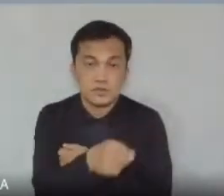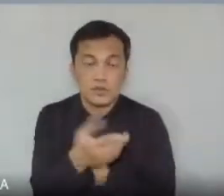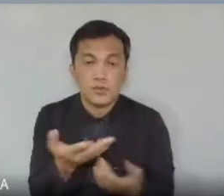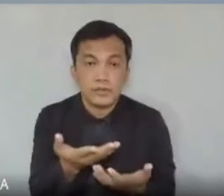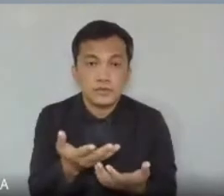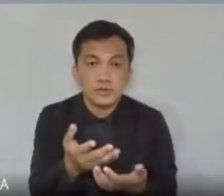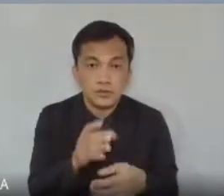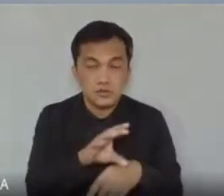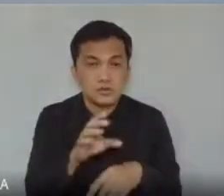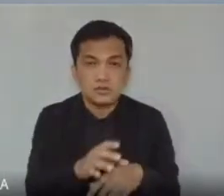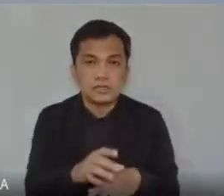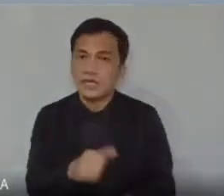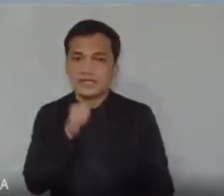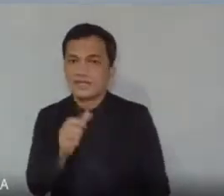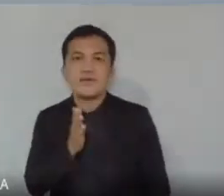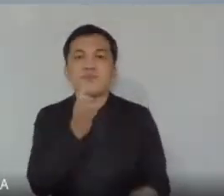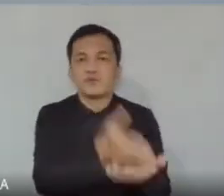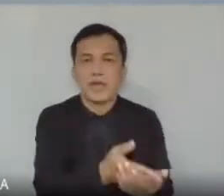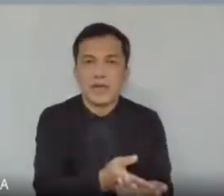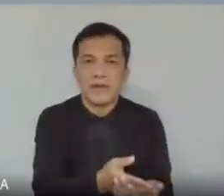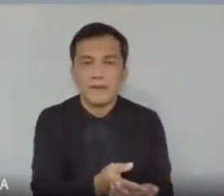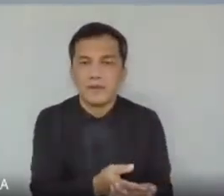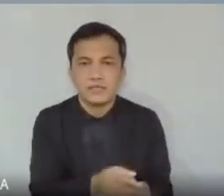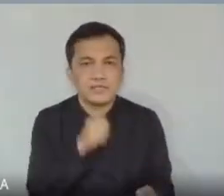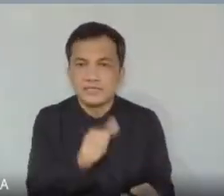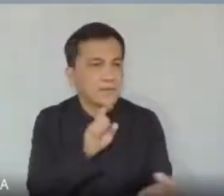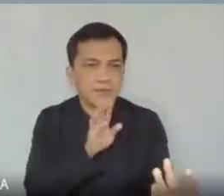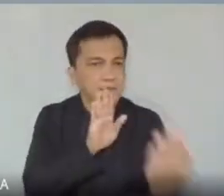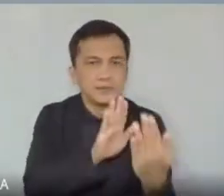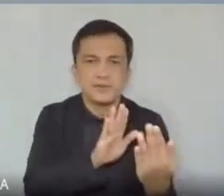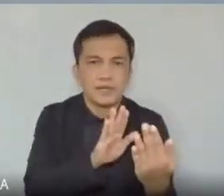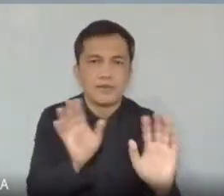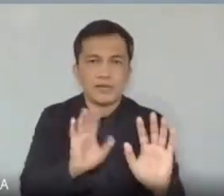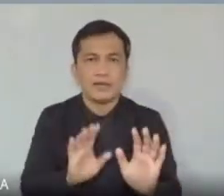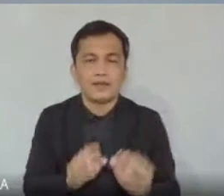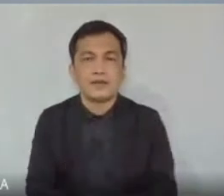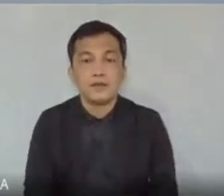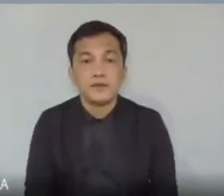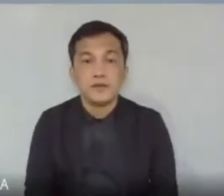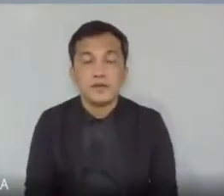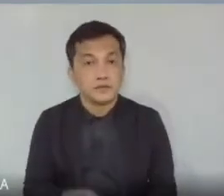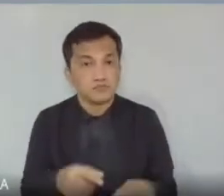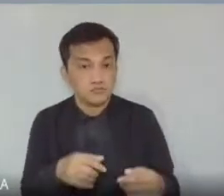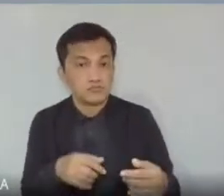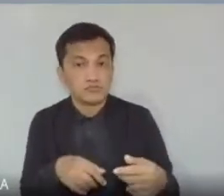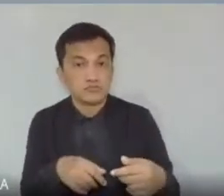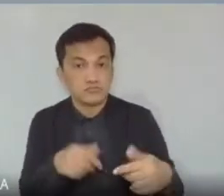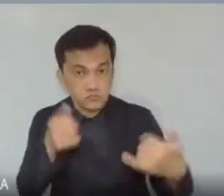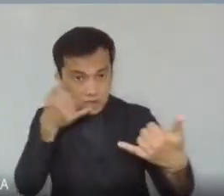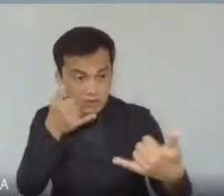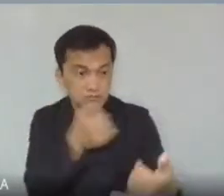attachments, special attachments that even the doctor from the other end can advise the nurse or those